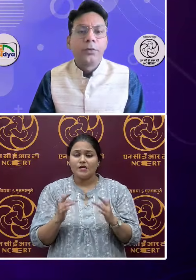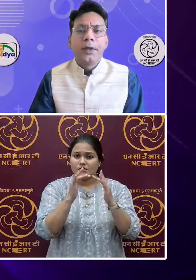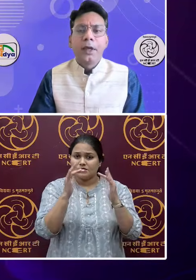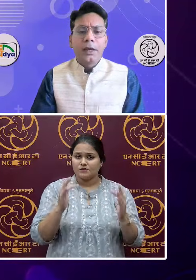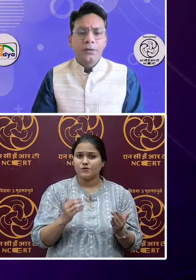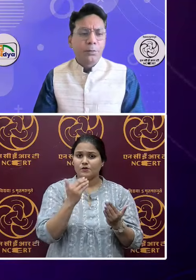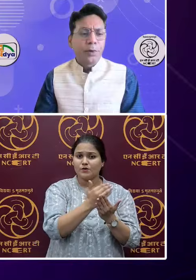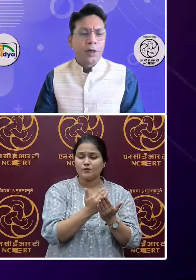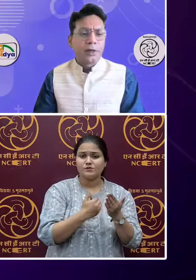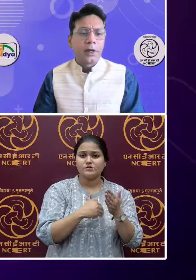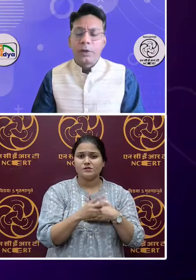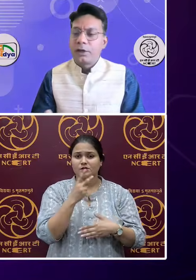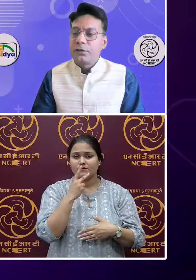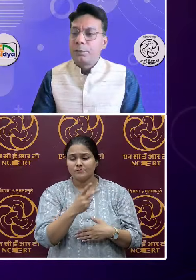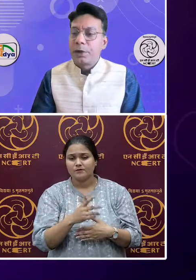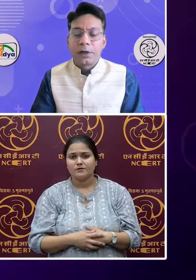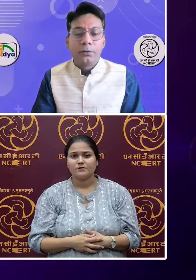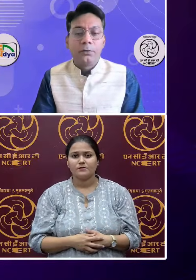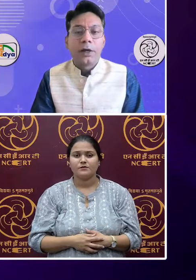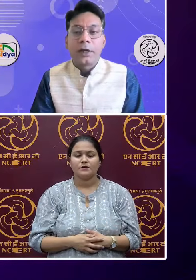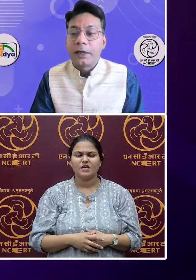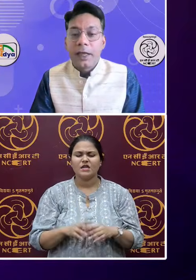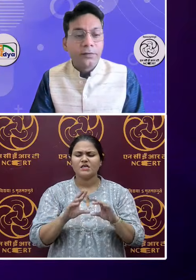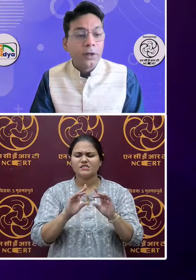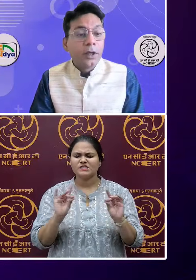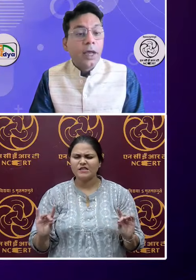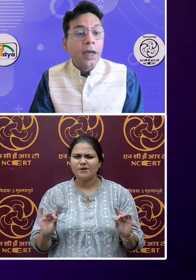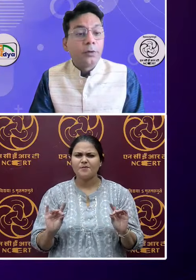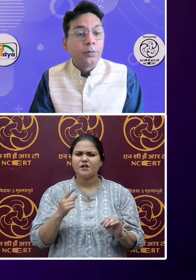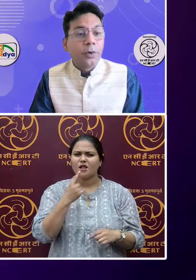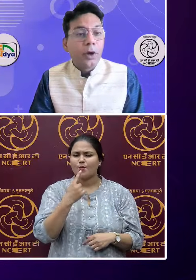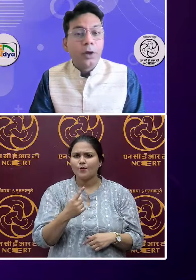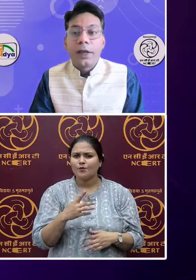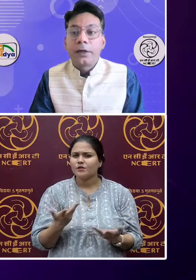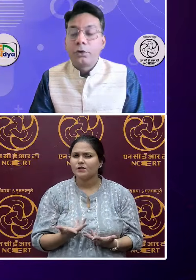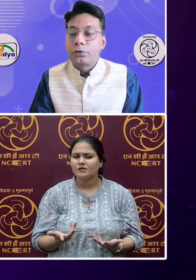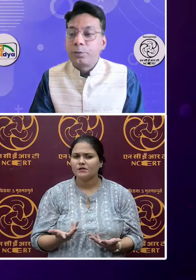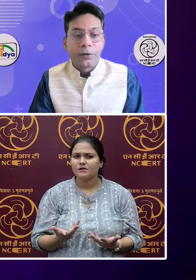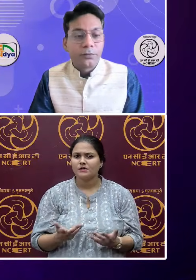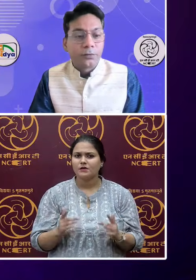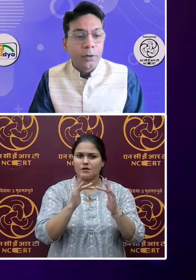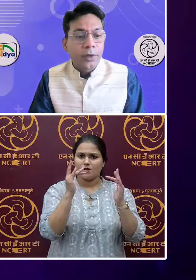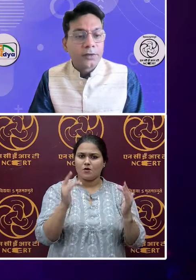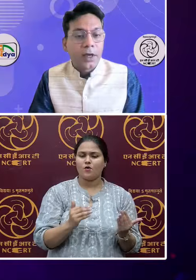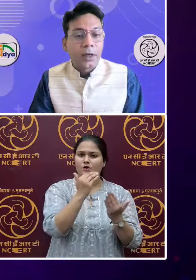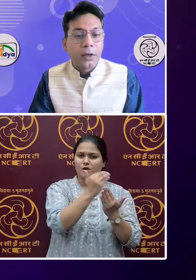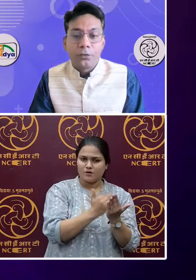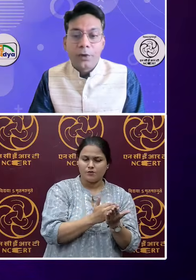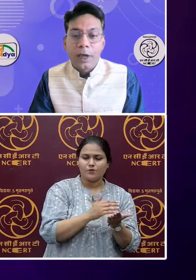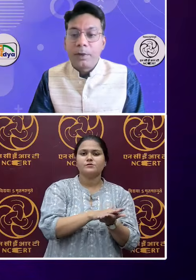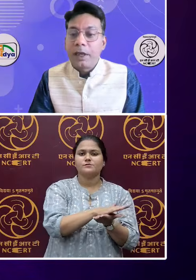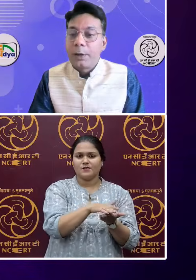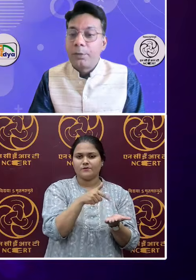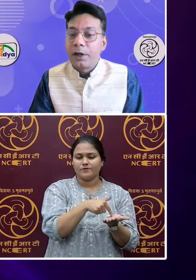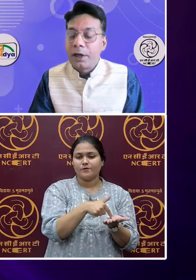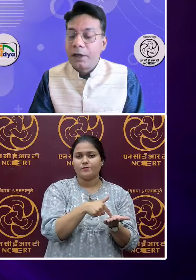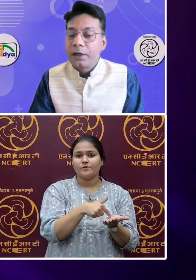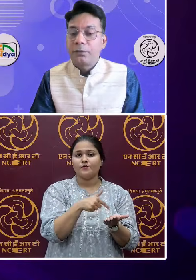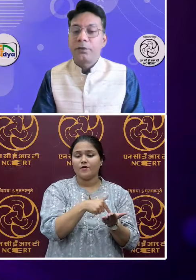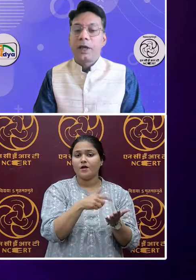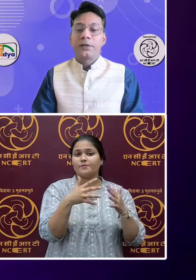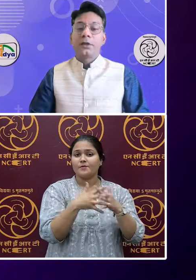platform. In a simple term, what it is, online course platform is a